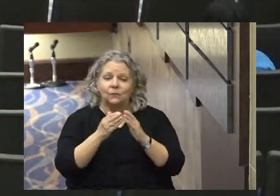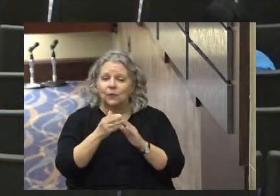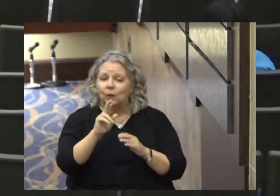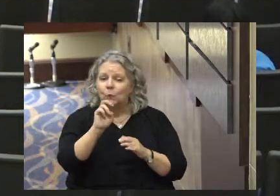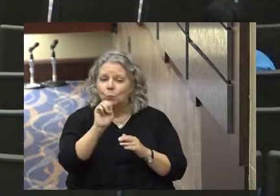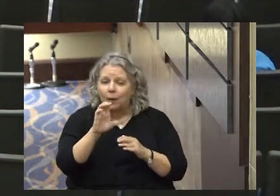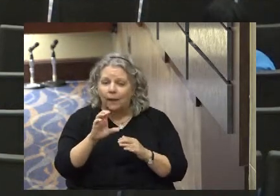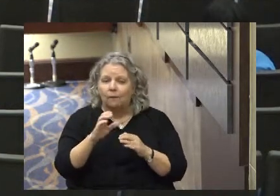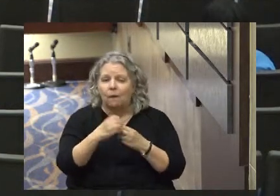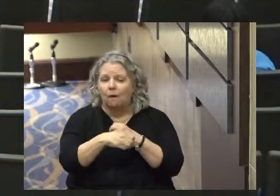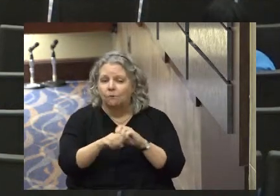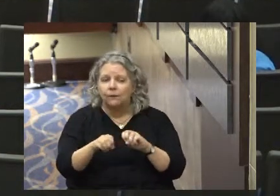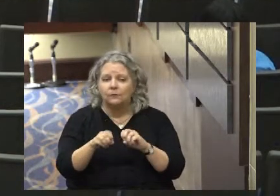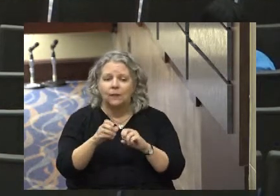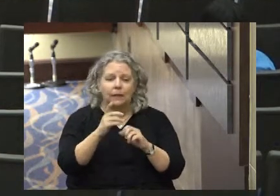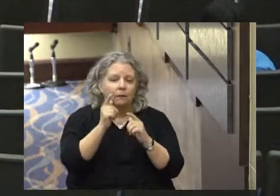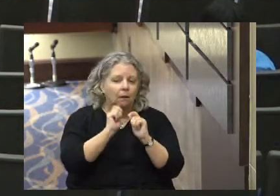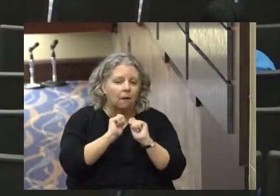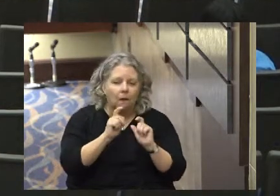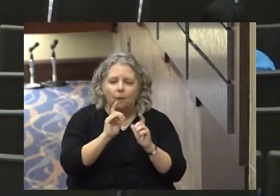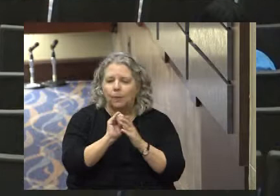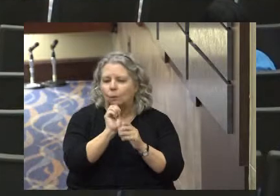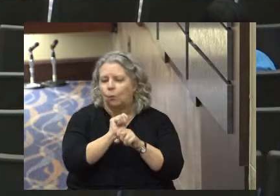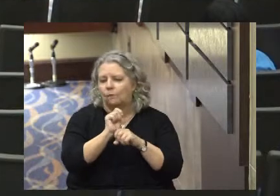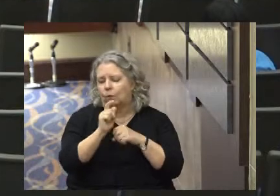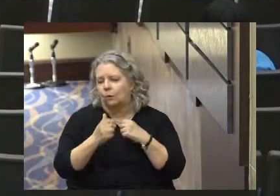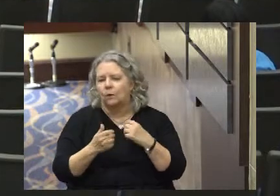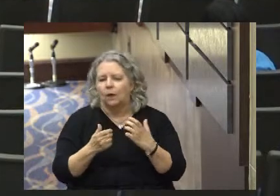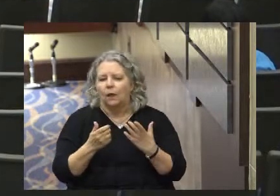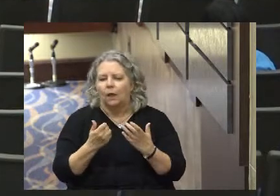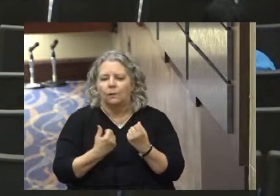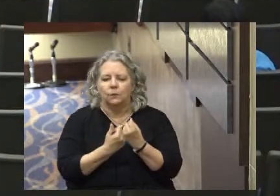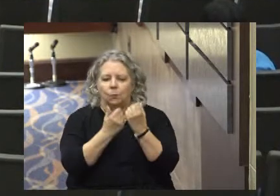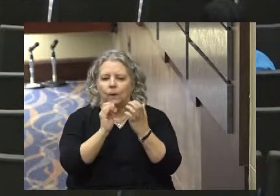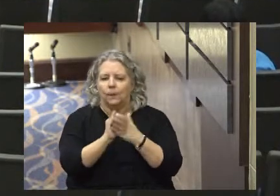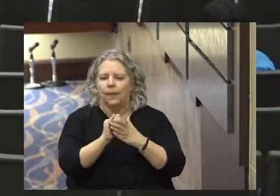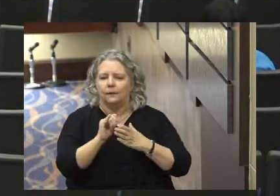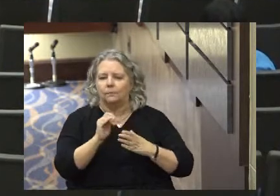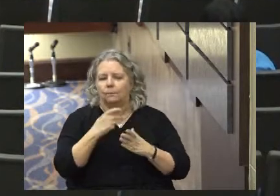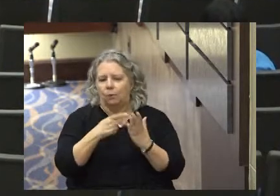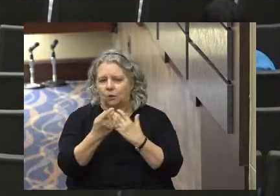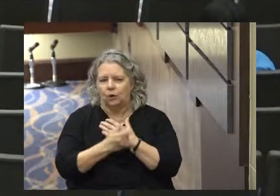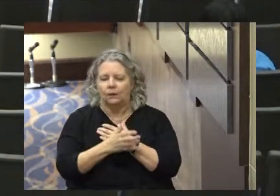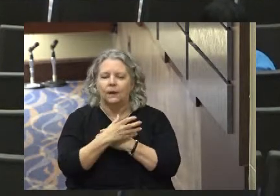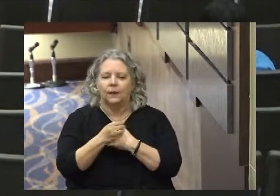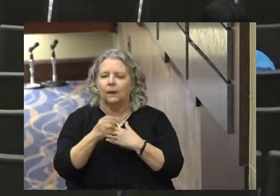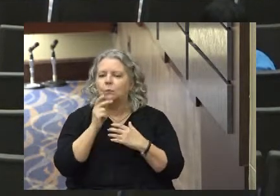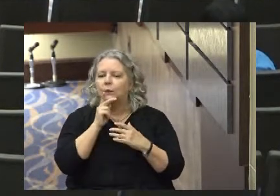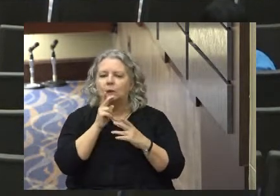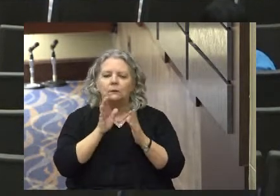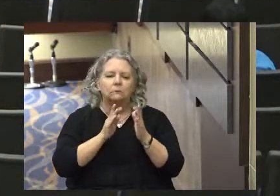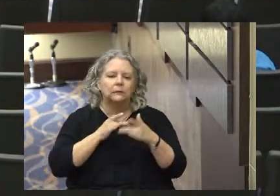am thrilled to see it move forward and can't wait to see it move into community centers and libraries in the future.